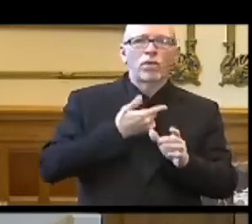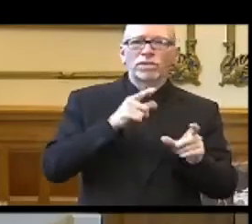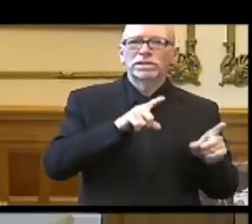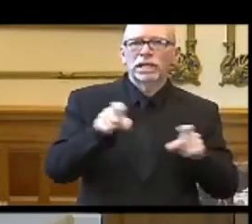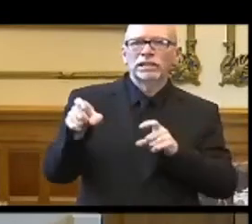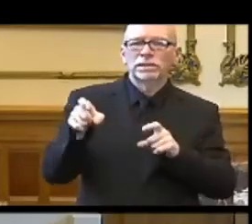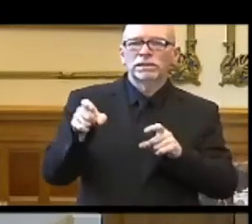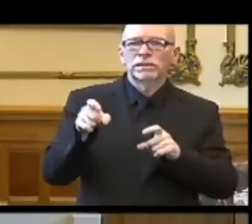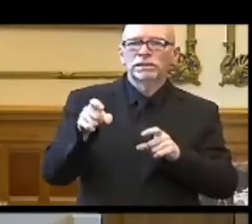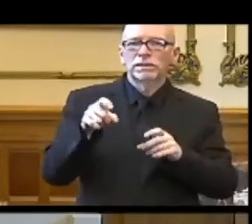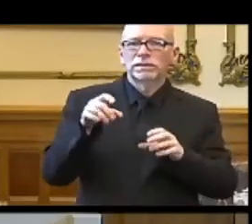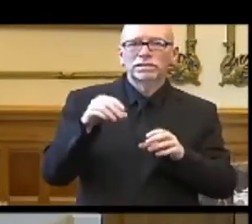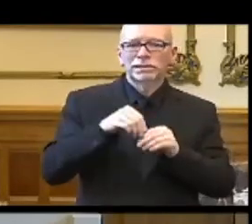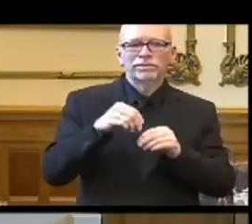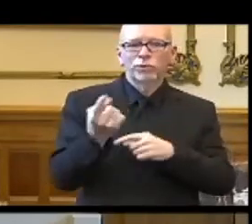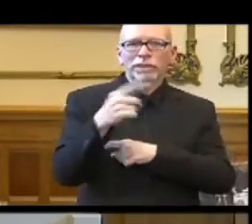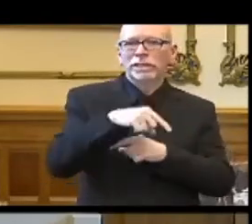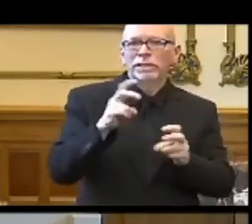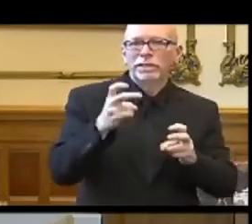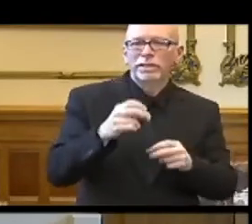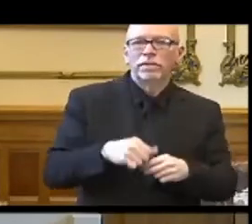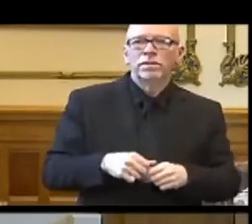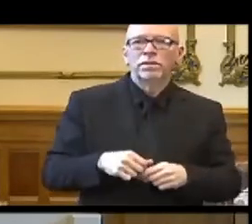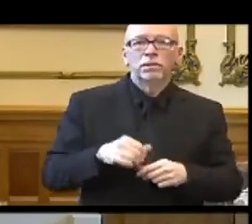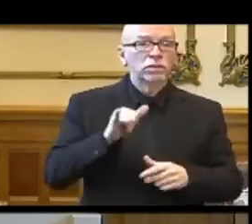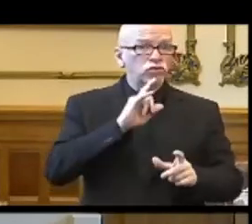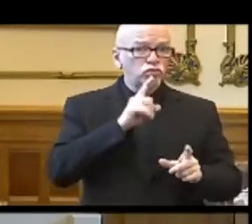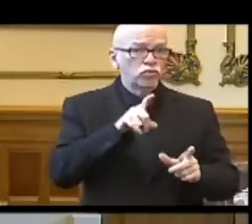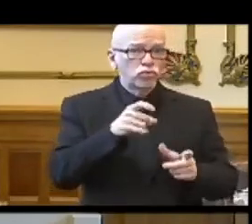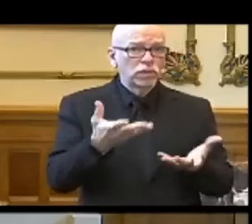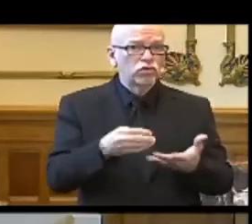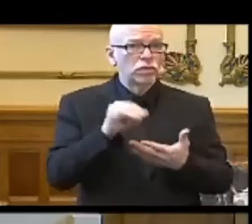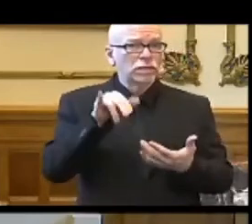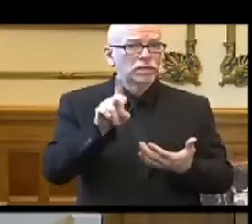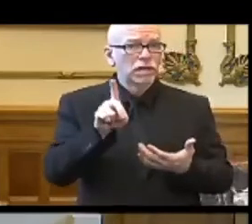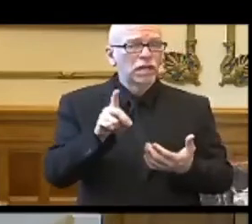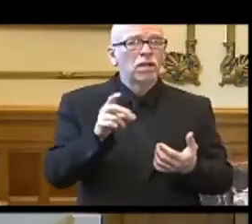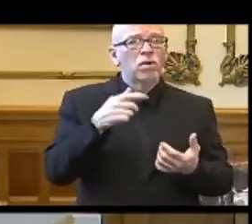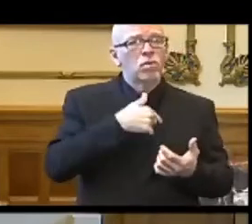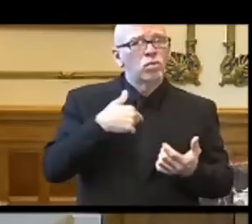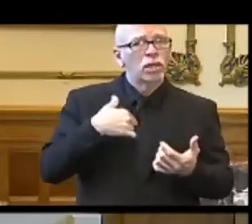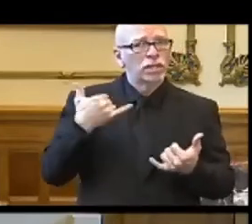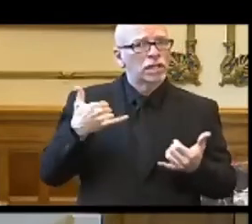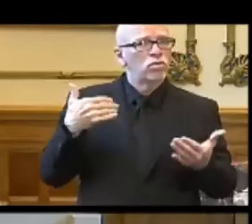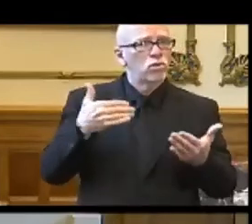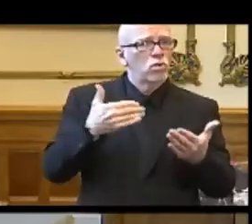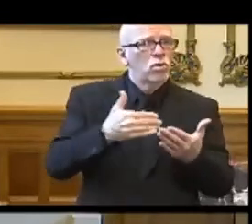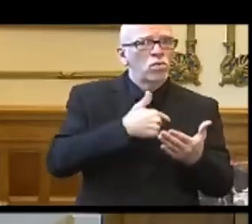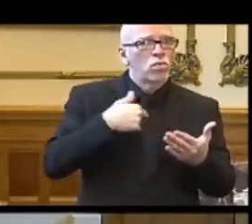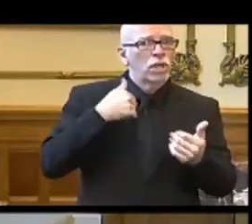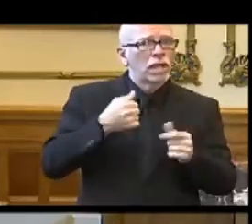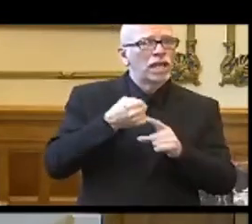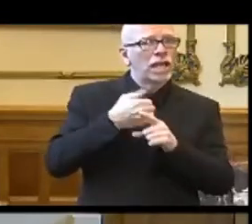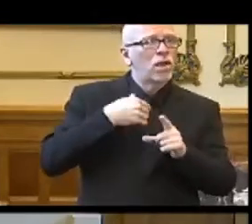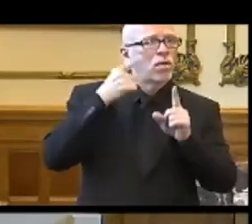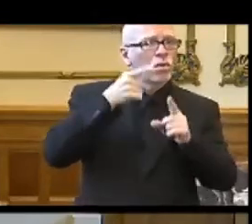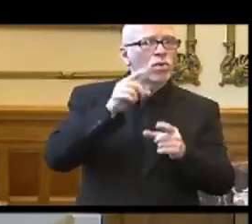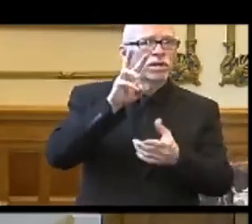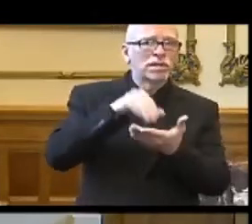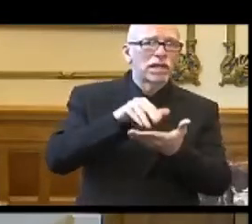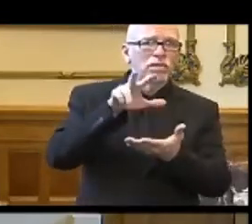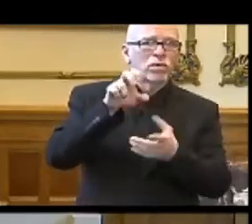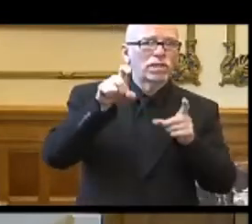testing overnight. Is that true here in Indiana? Are we getting closer to hitting the goal of 6,300 tests a